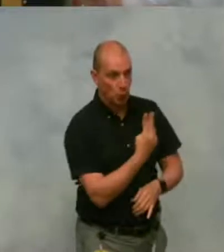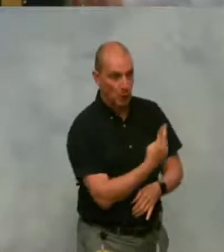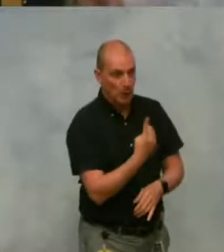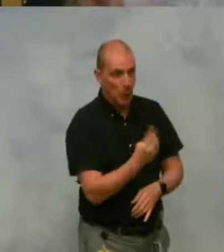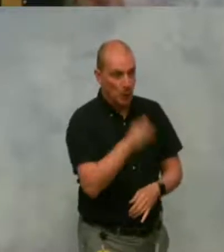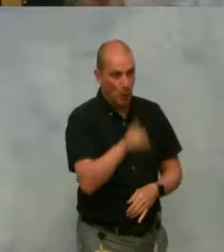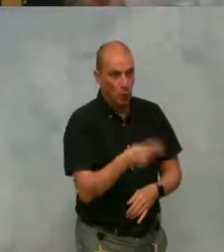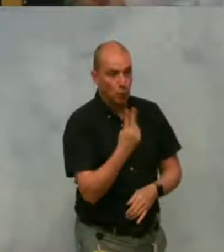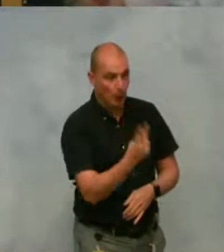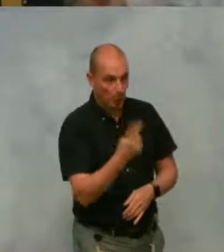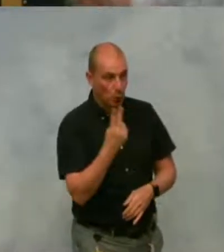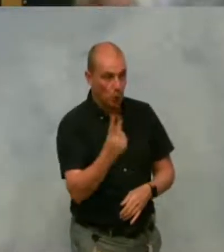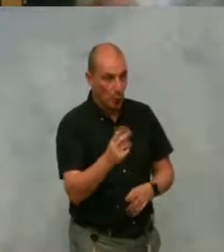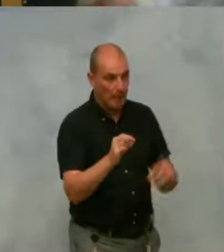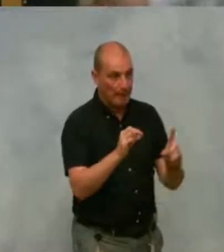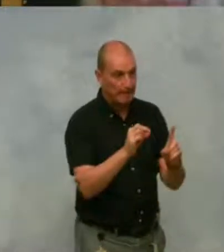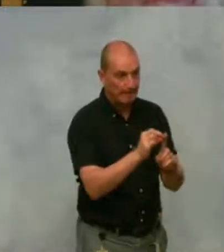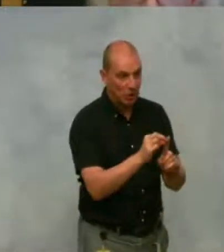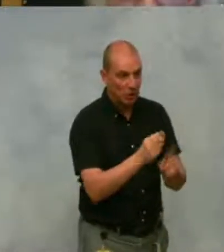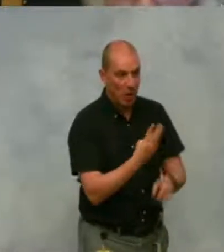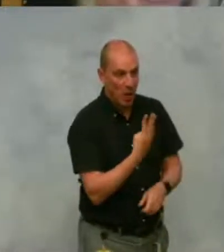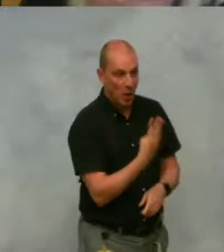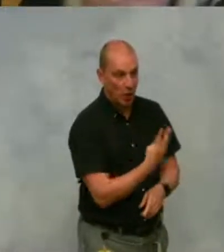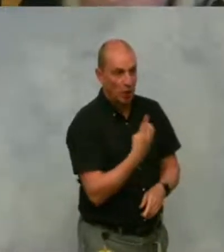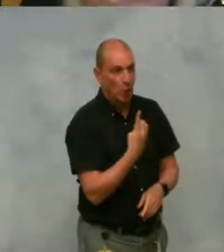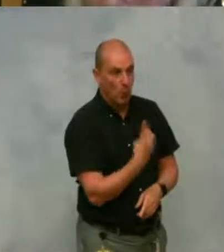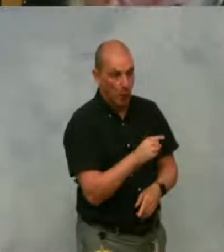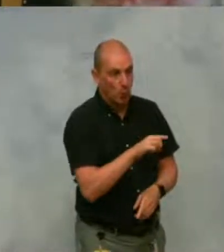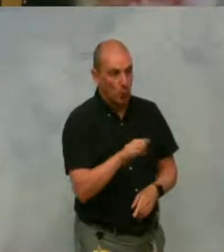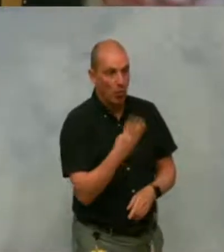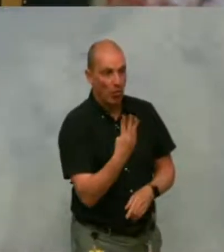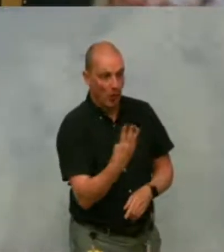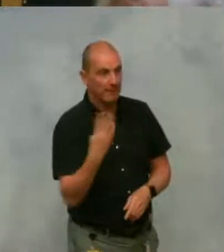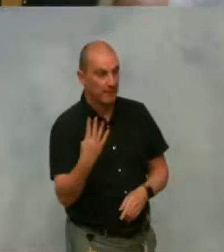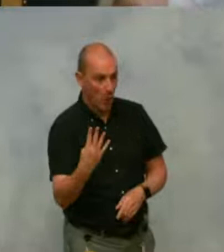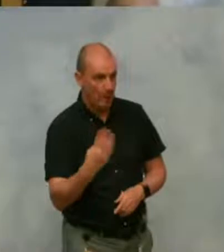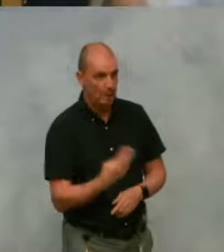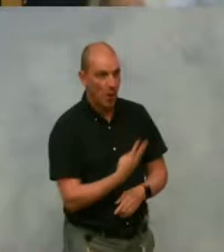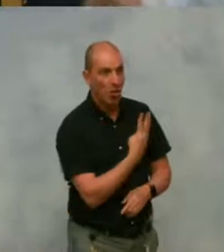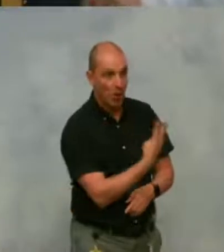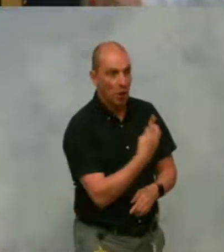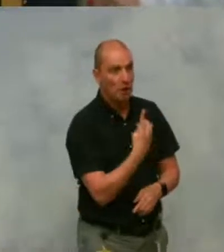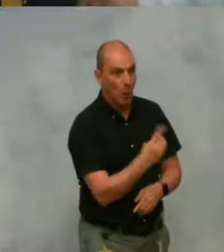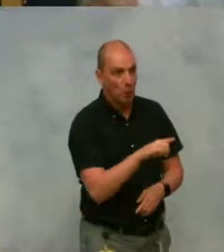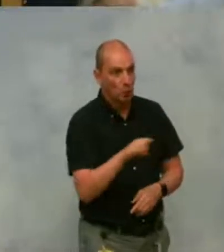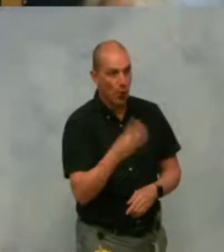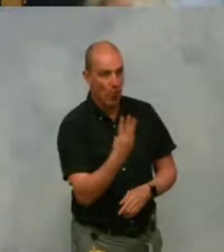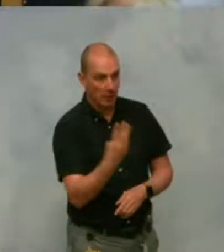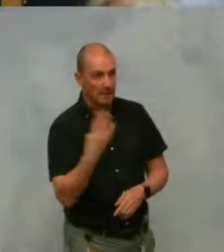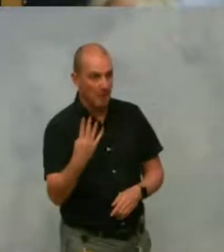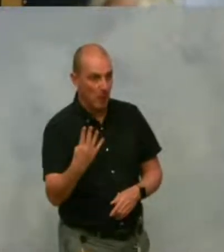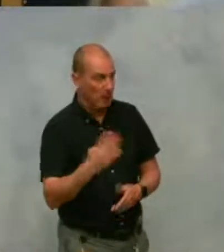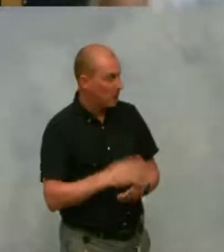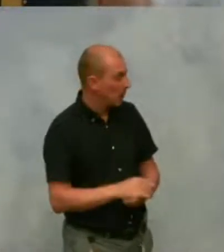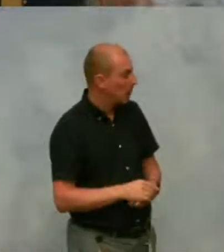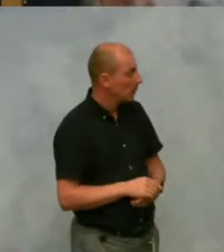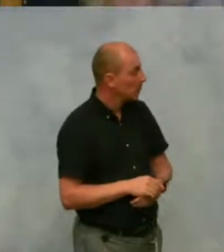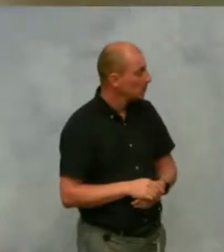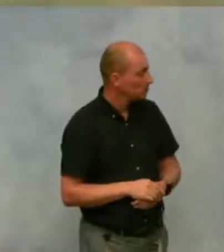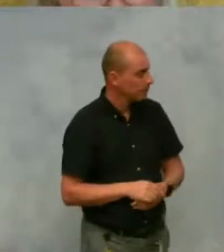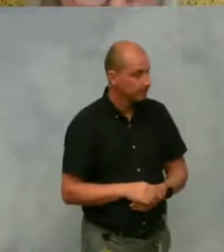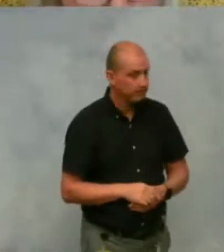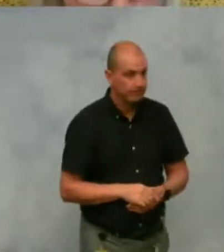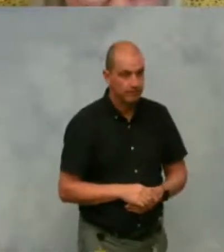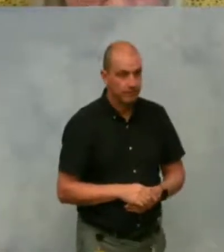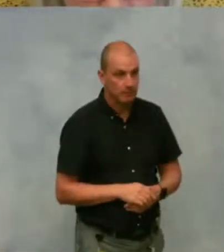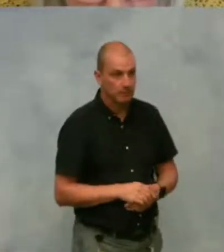2021-22, which is pages 31 to 34. Back to you, Jackie. Thank you very much.